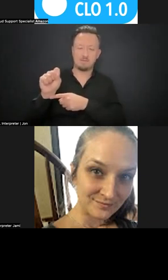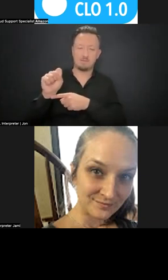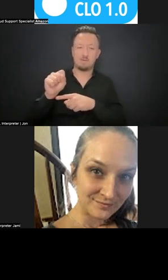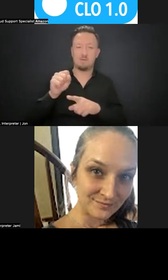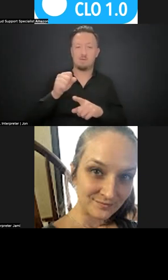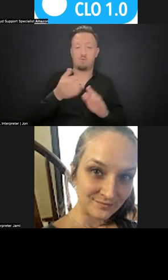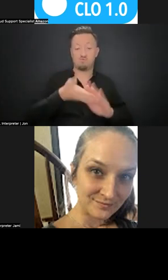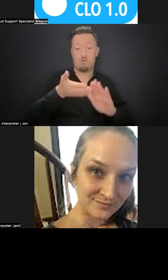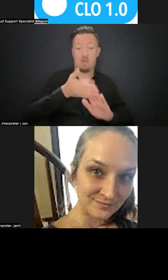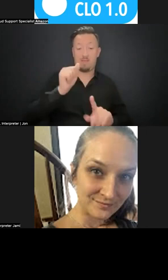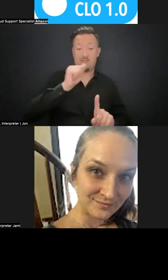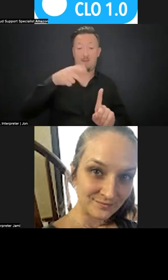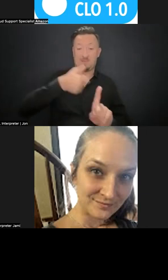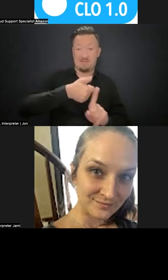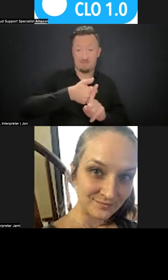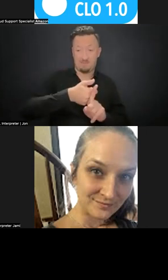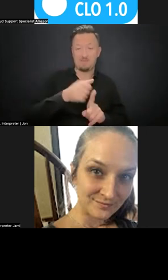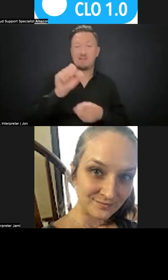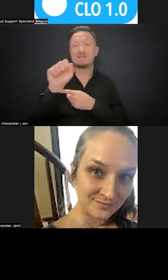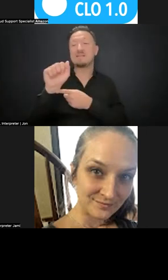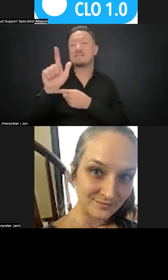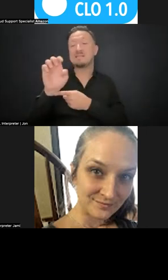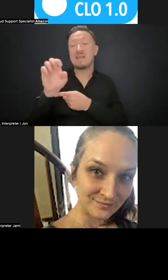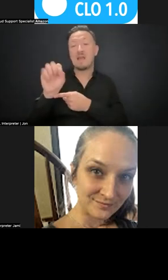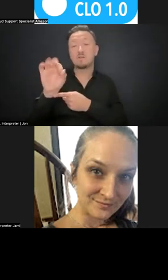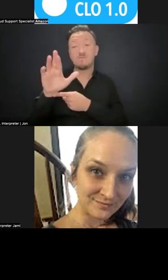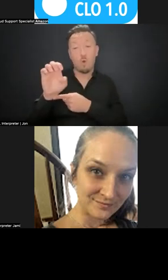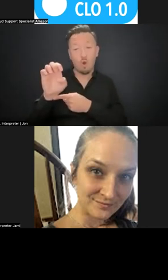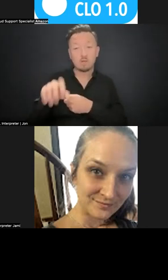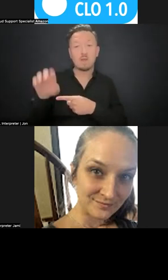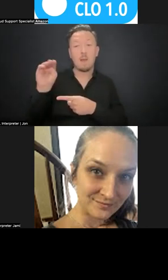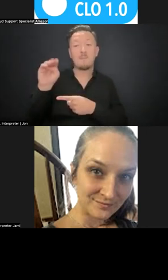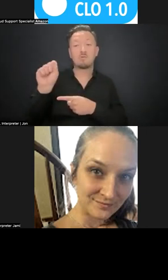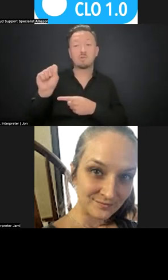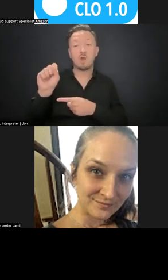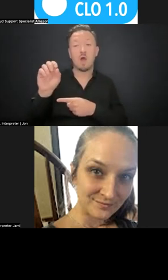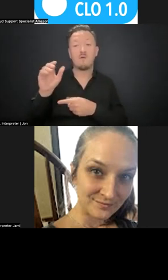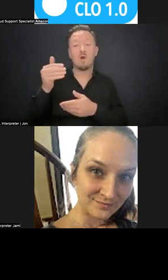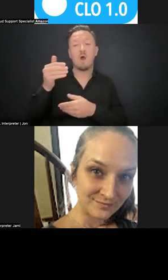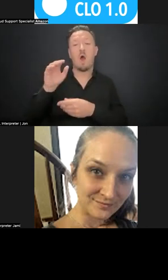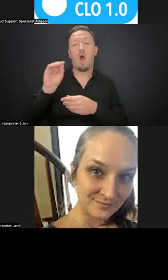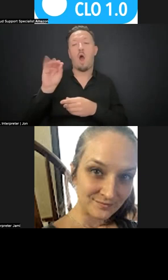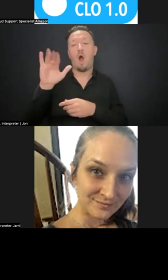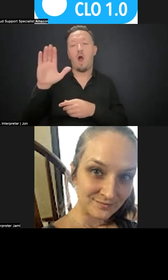itself, and Salesforce, for example, Microsoft Office 365. You're not worrying about the